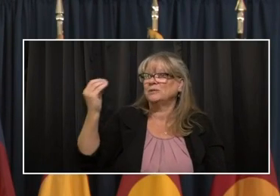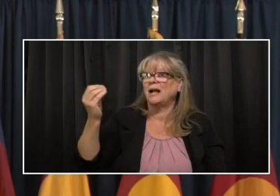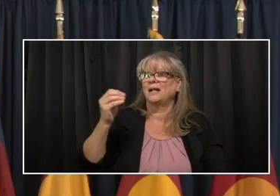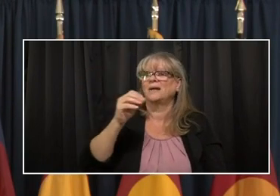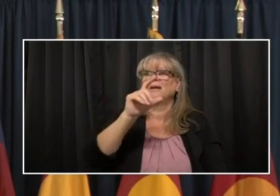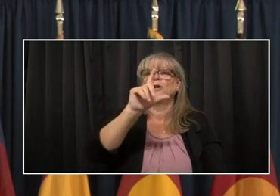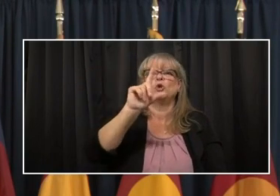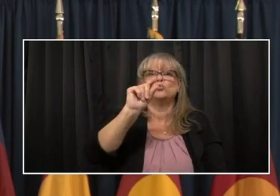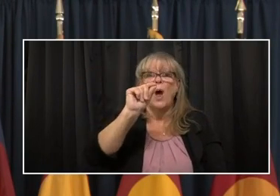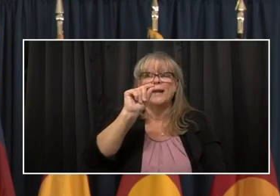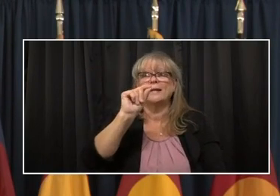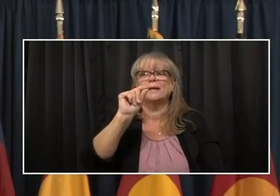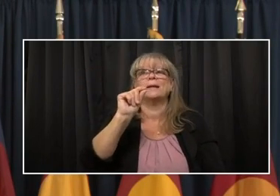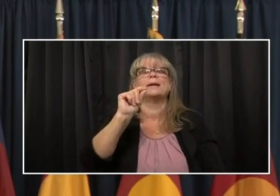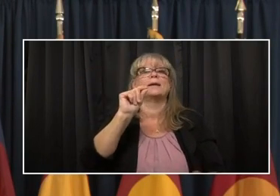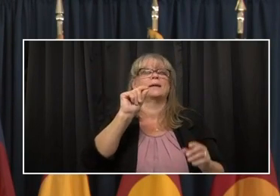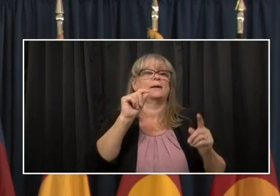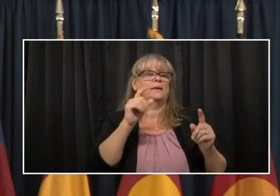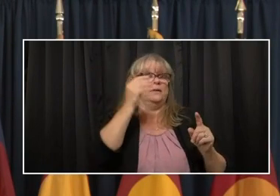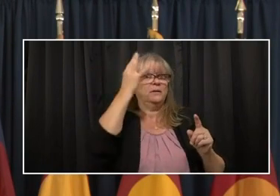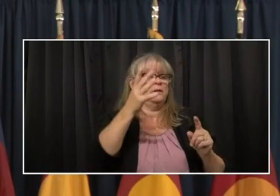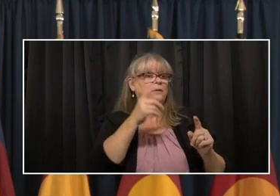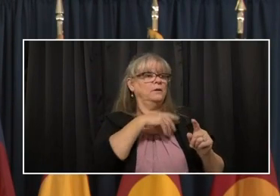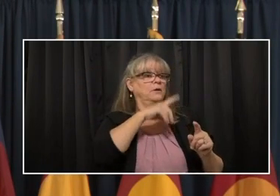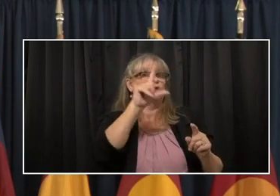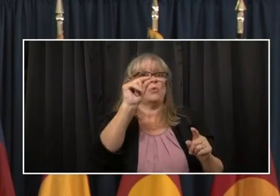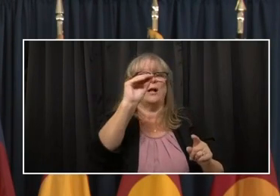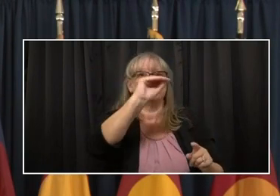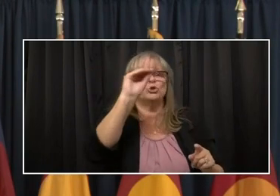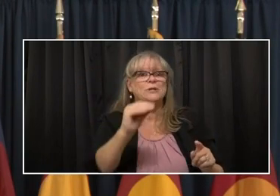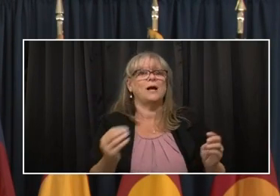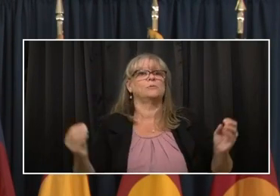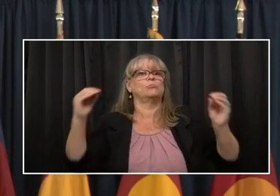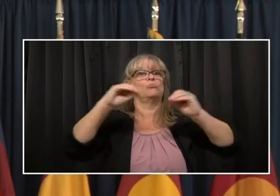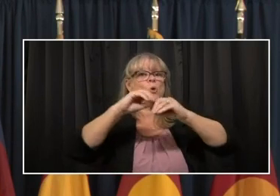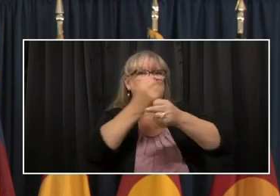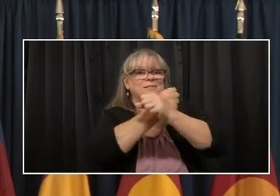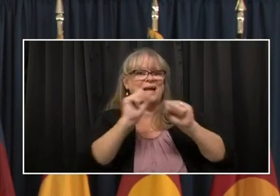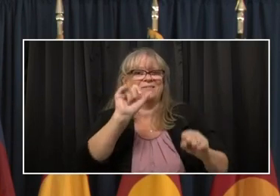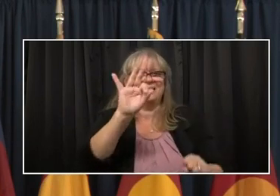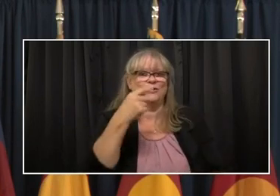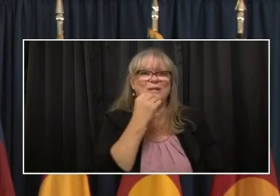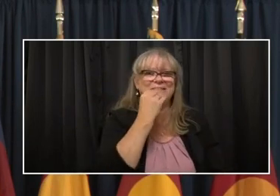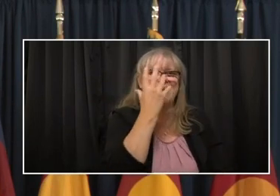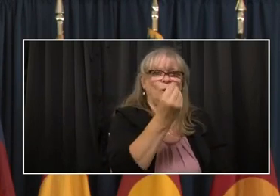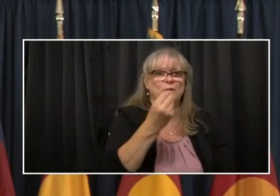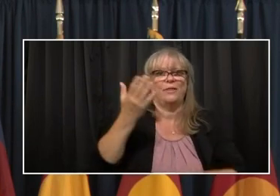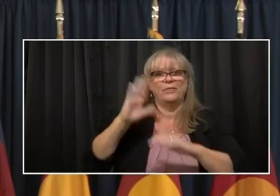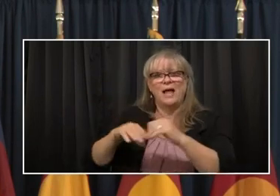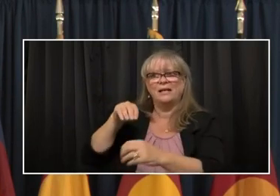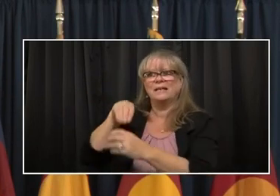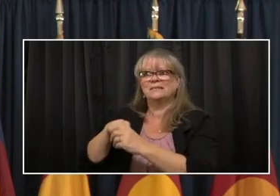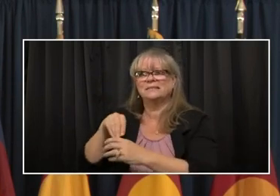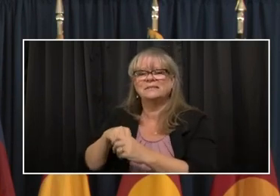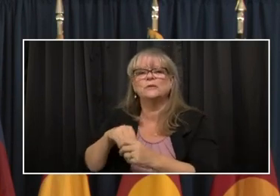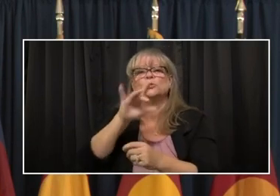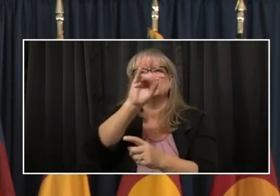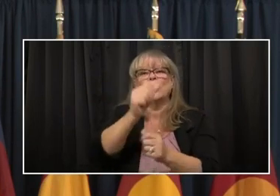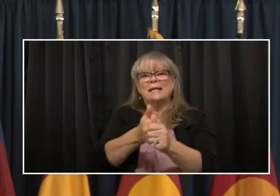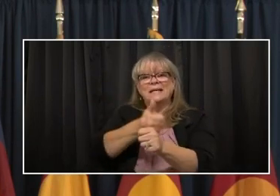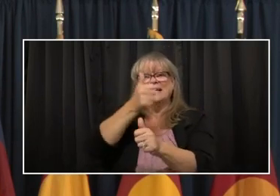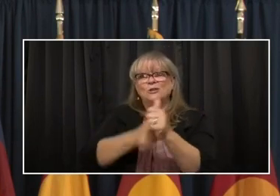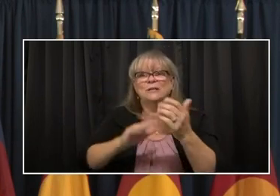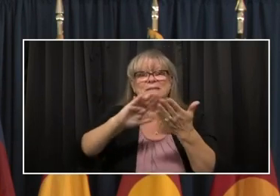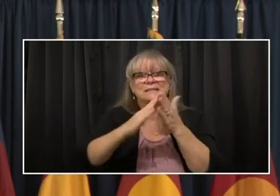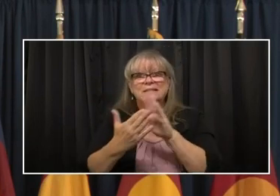indoors. And if there's any cities that are still dragging their heels, I would encourage them, get that permitting going and turn around in 24 hours,